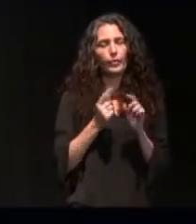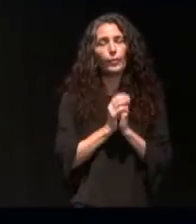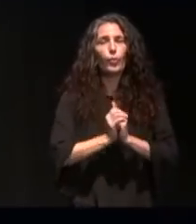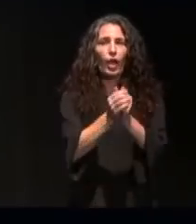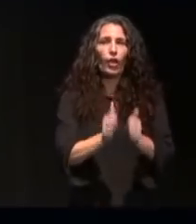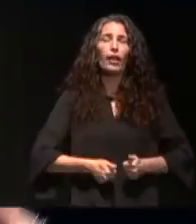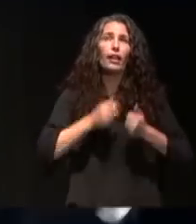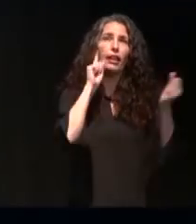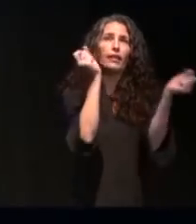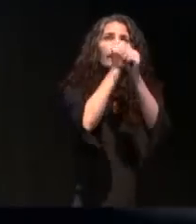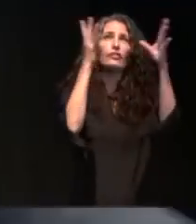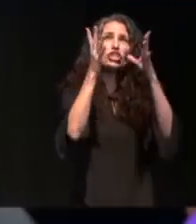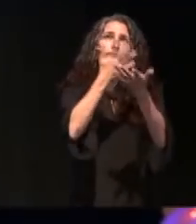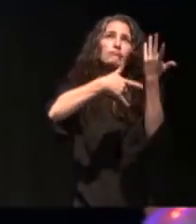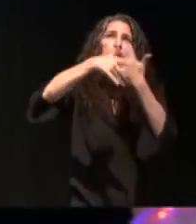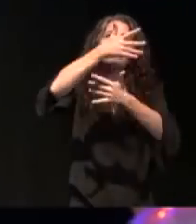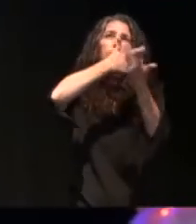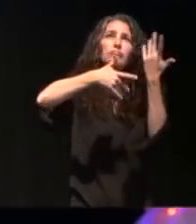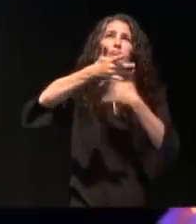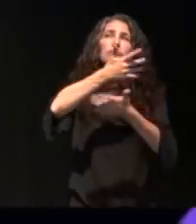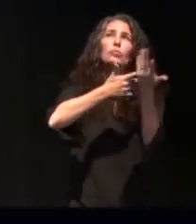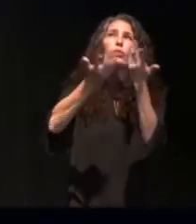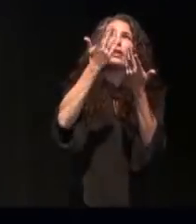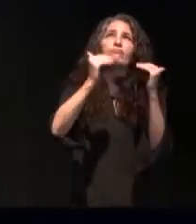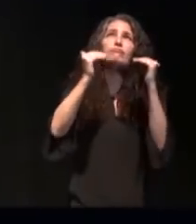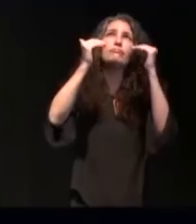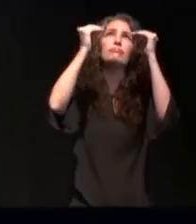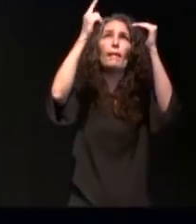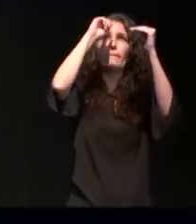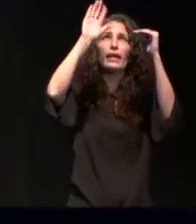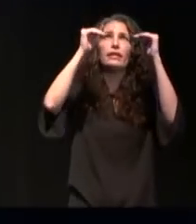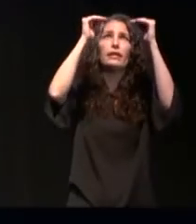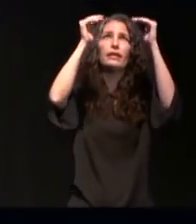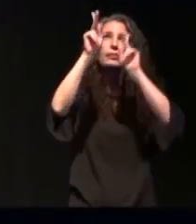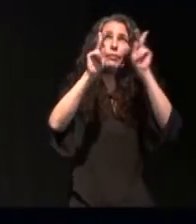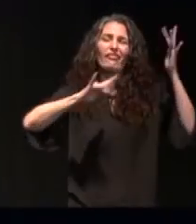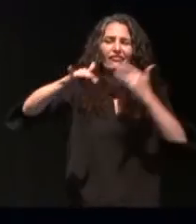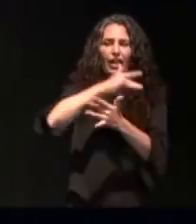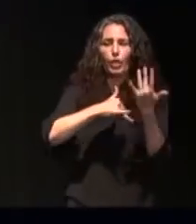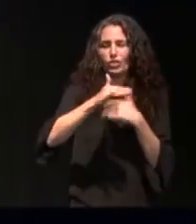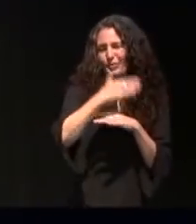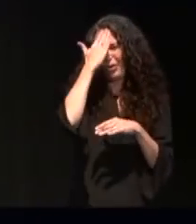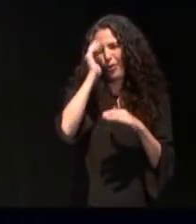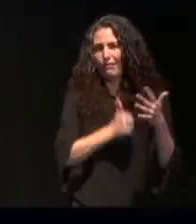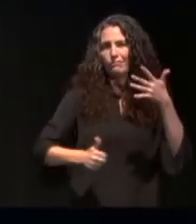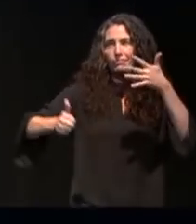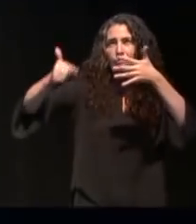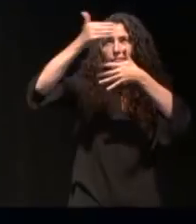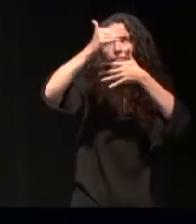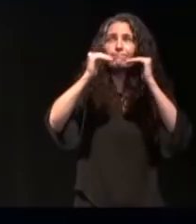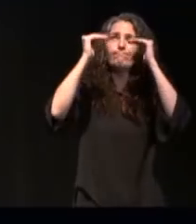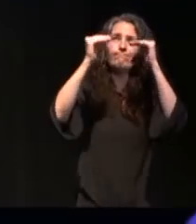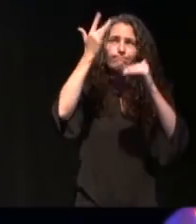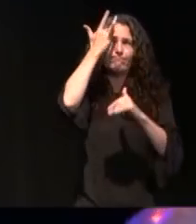visioning, hanging out with high-minded people, it's called fellowship of the Most High,